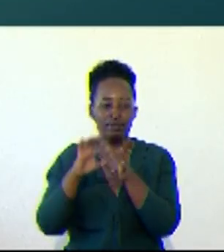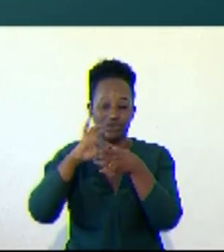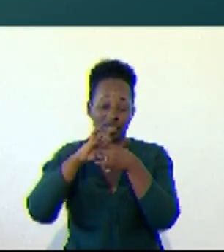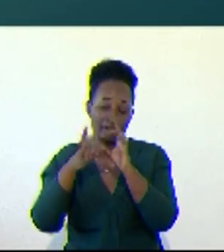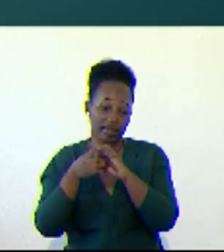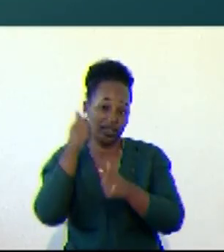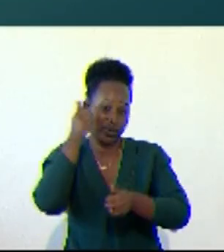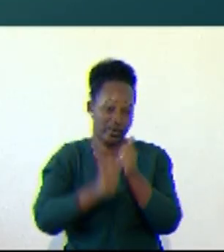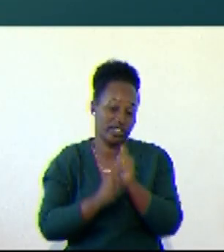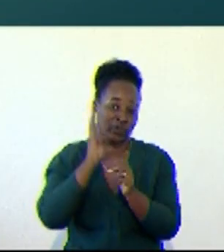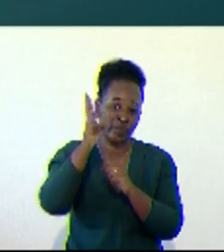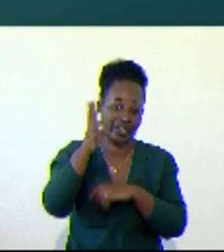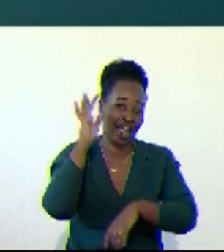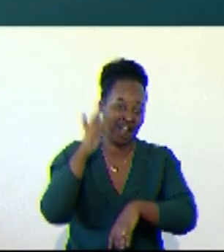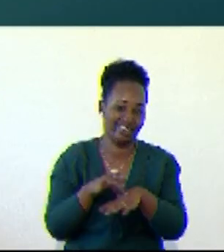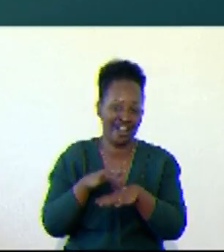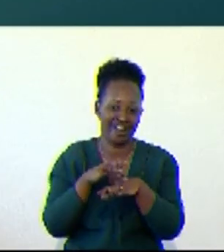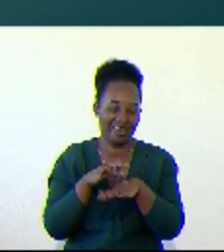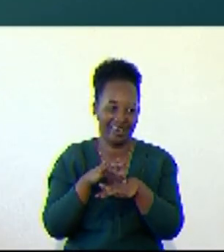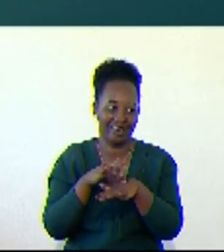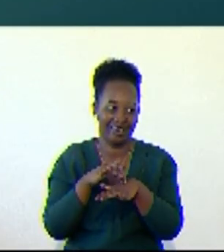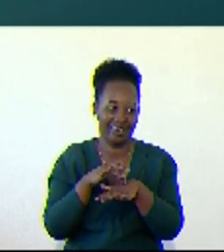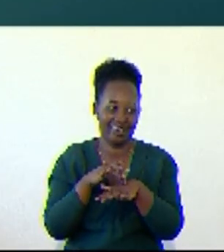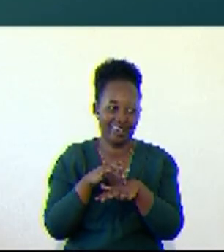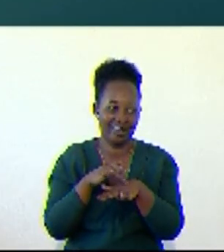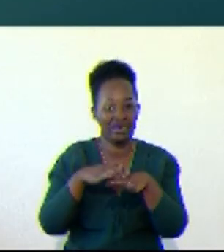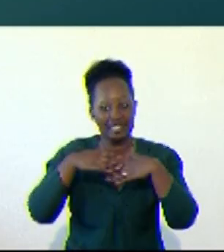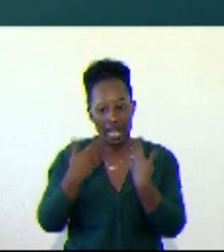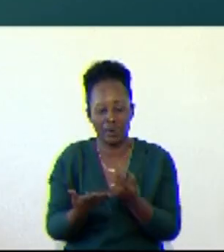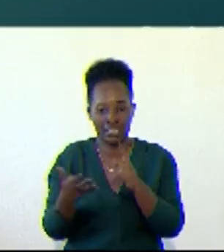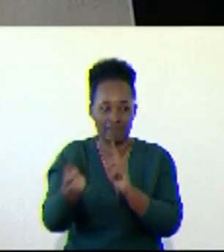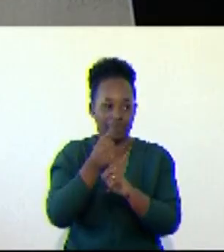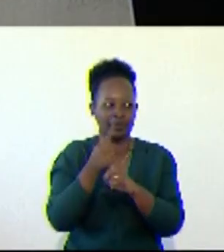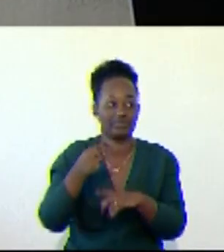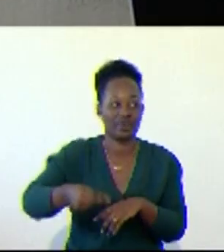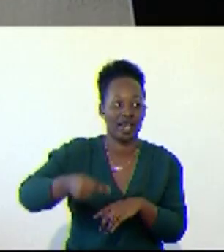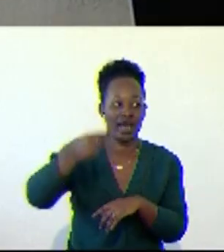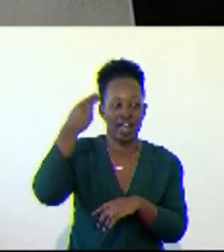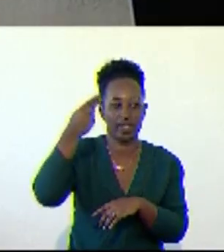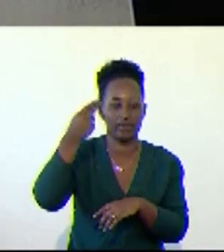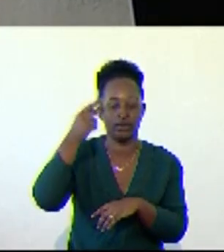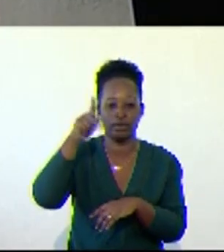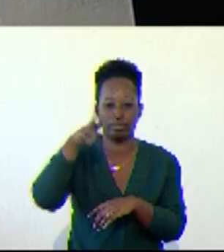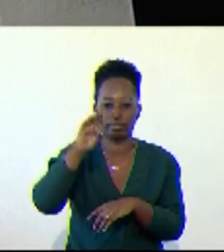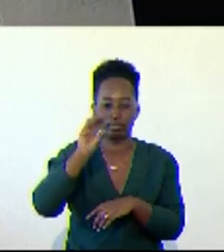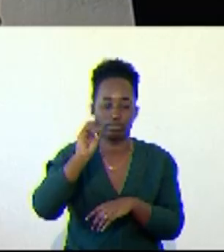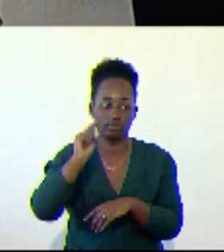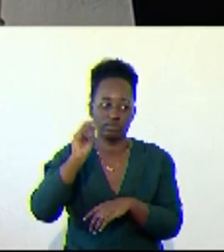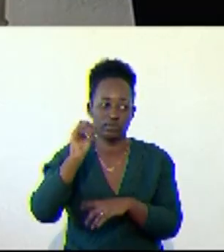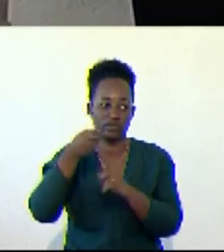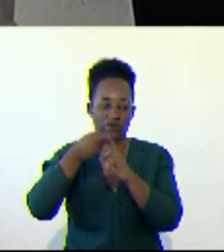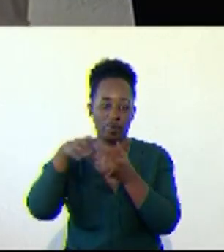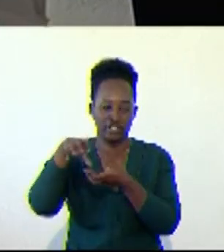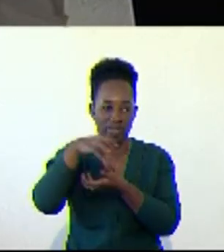intermediate, which will attack or attract a hydrogen, a proton, from the